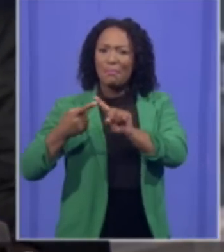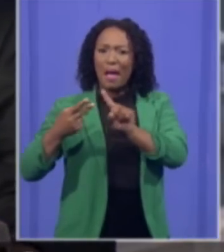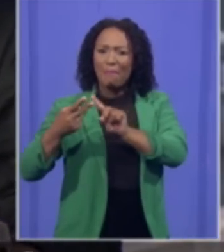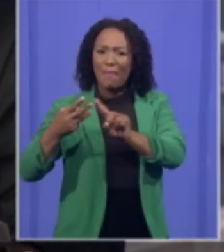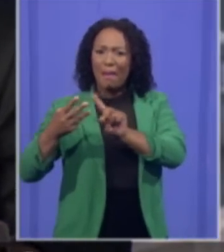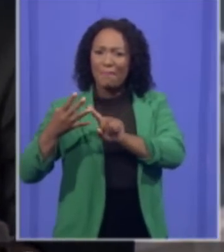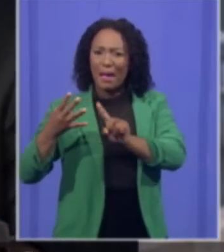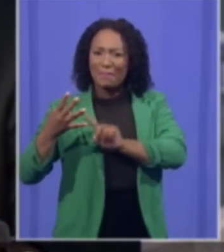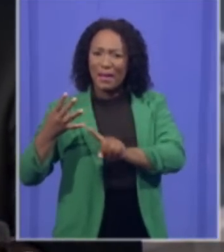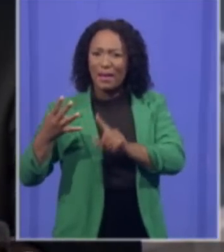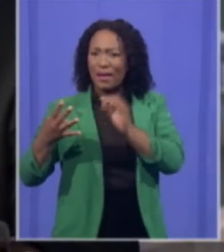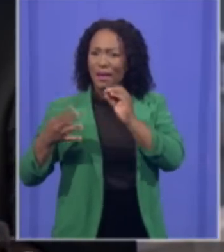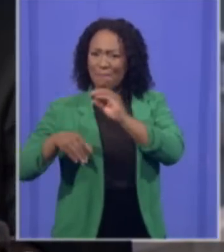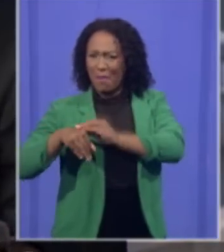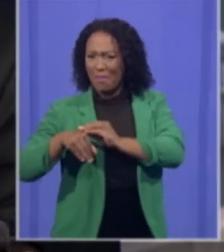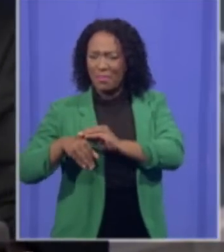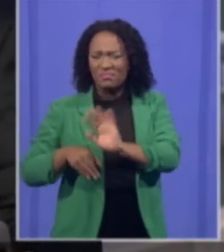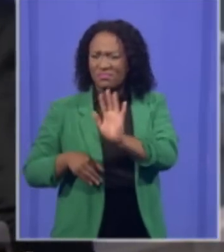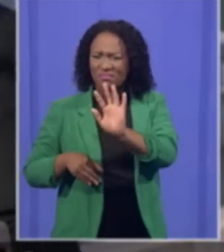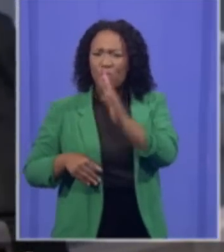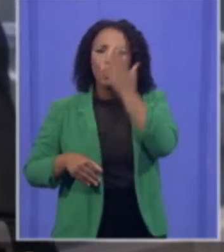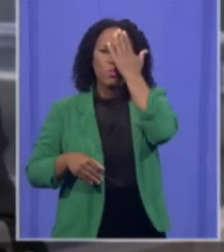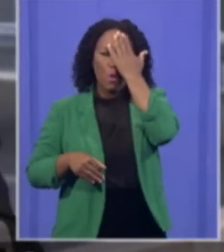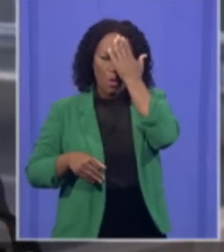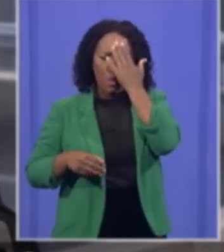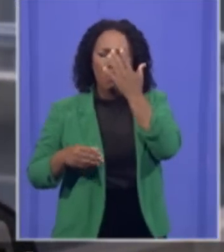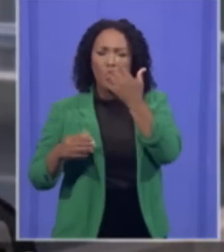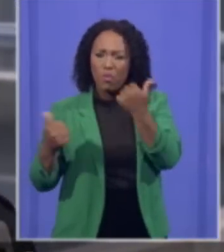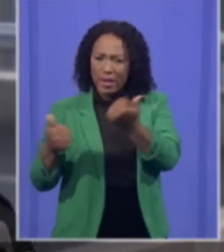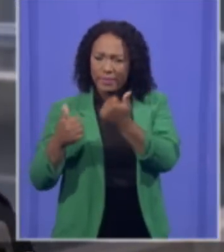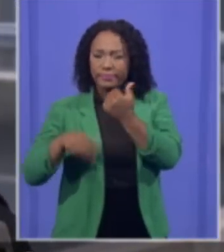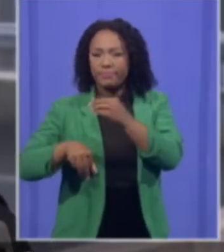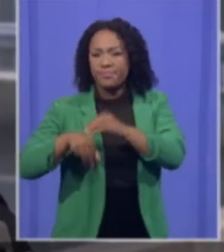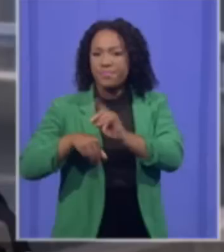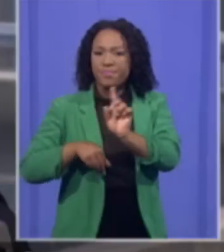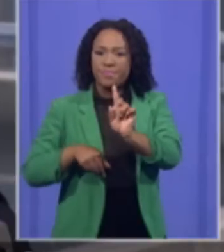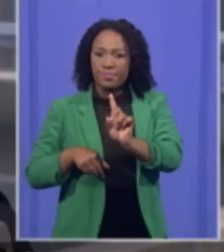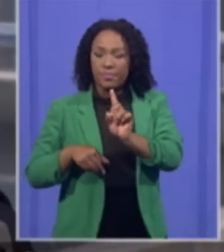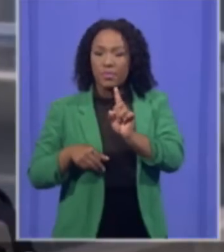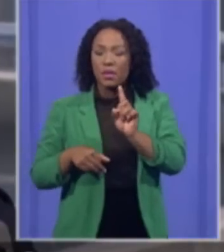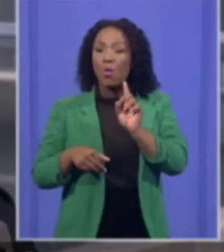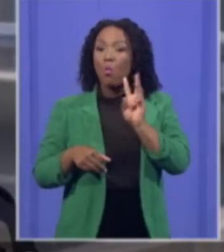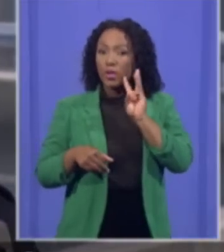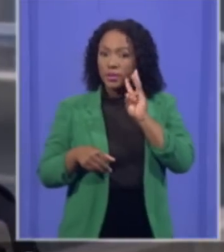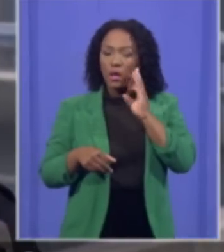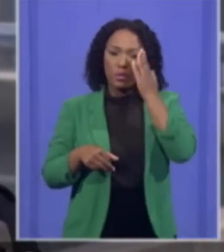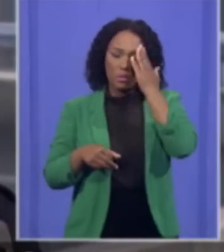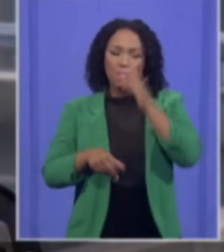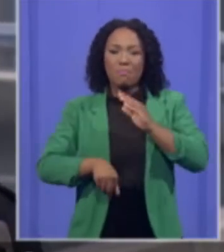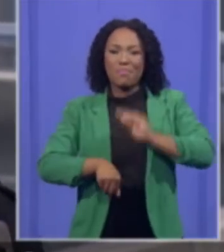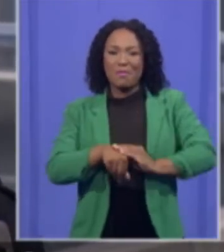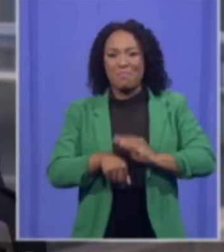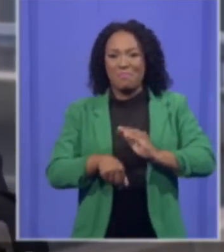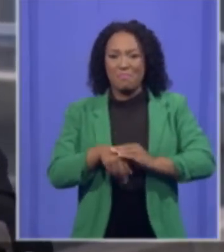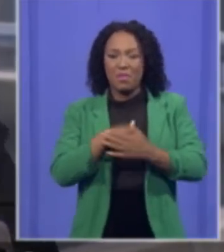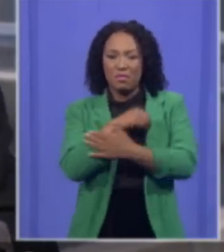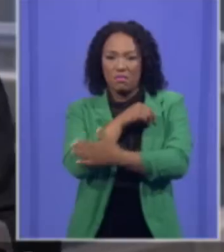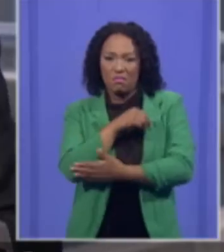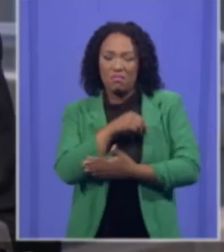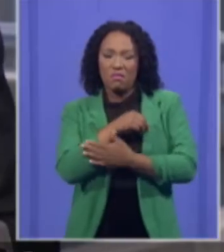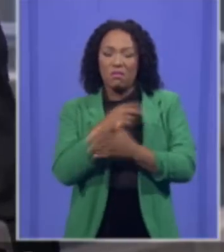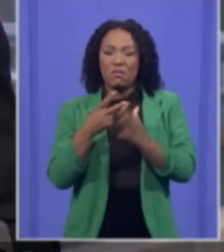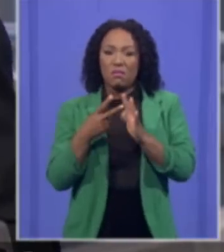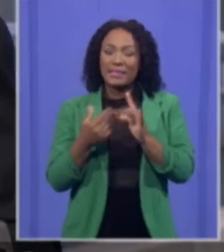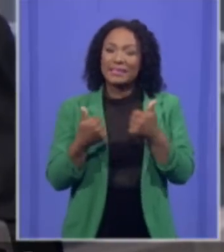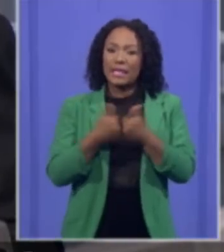what the problem is. We know the problem of water in our country. The challenges are